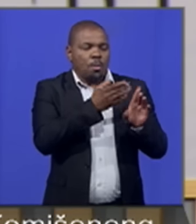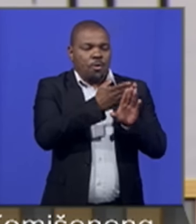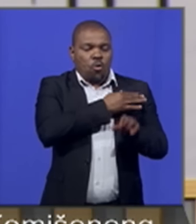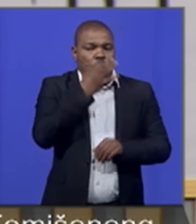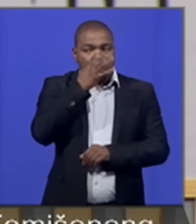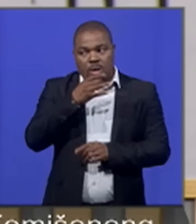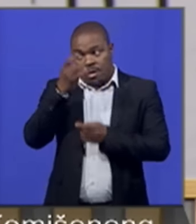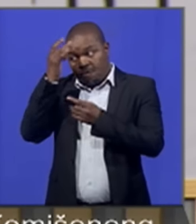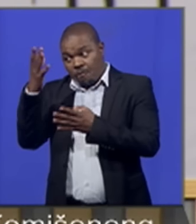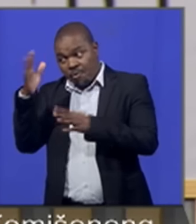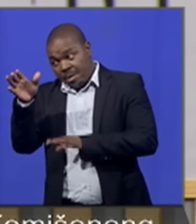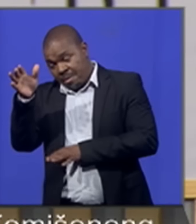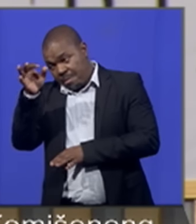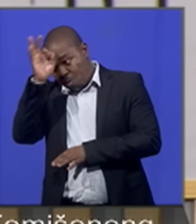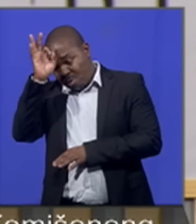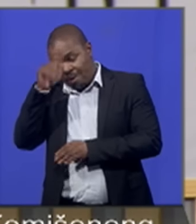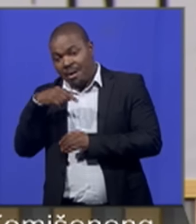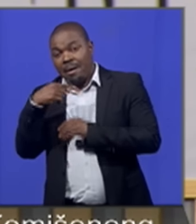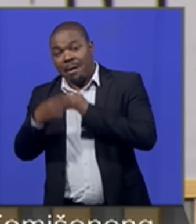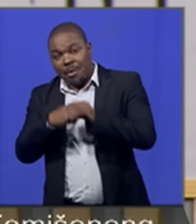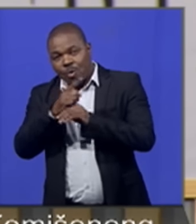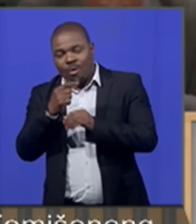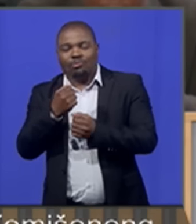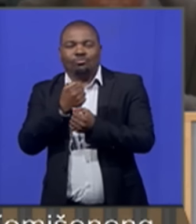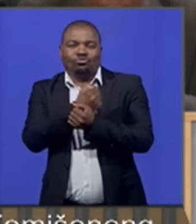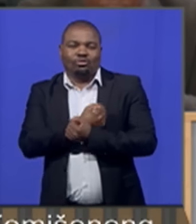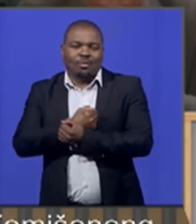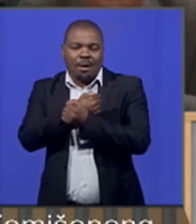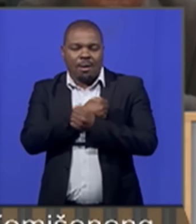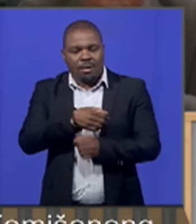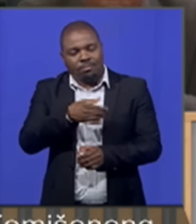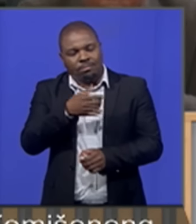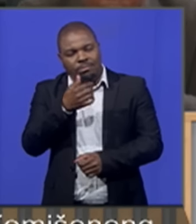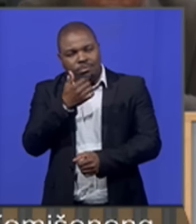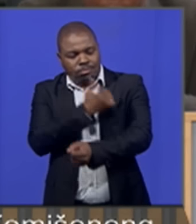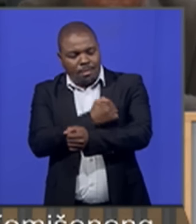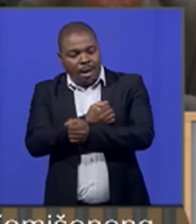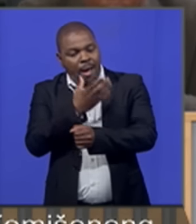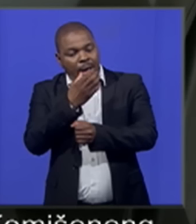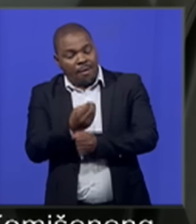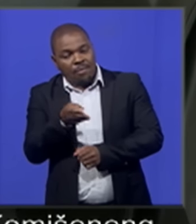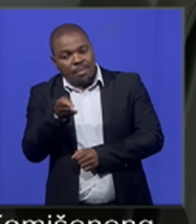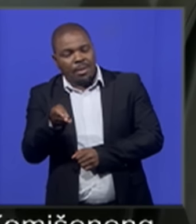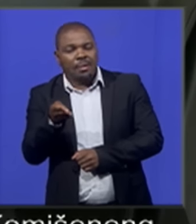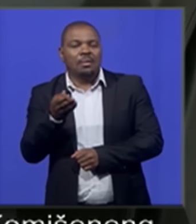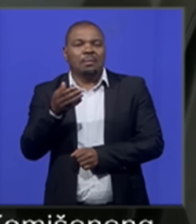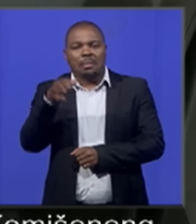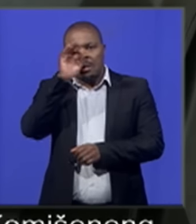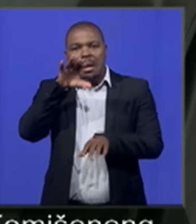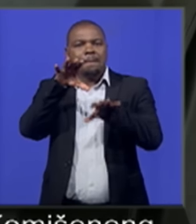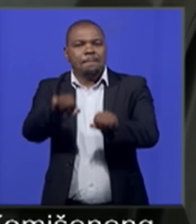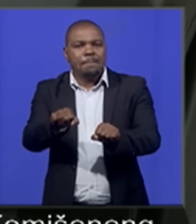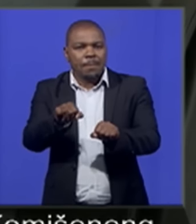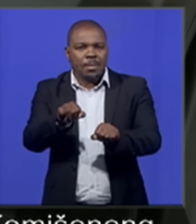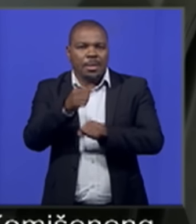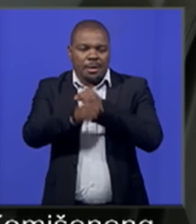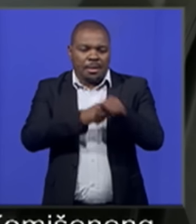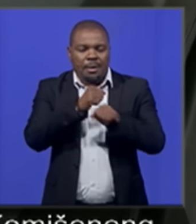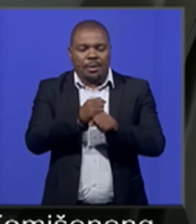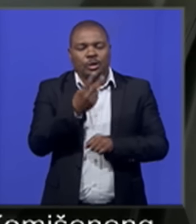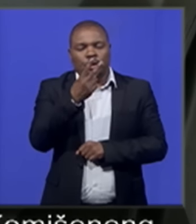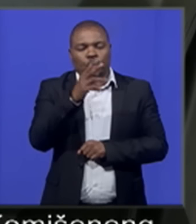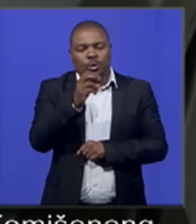lomilego maphodisa tsebe malebana le go thopša ga diokobatši kgweding ya Phupu ka ngwaga wa 2021